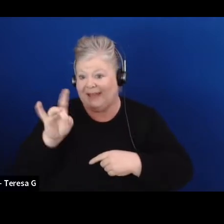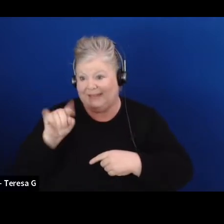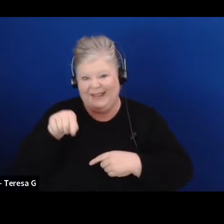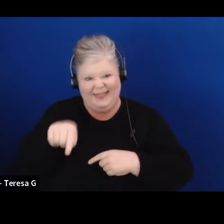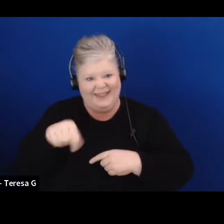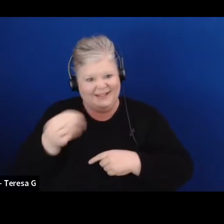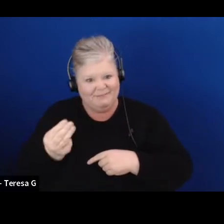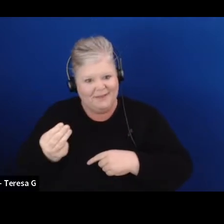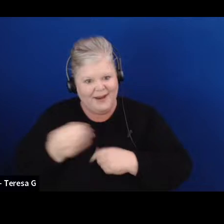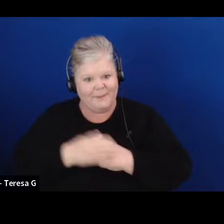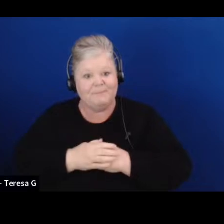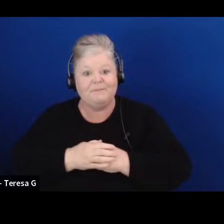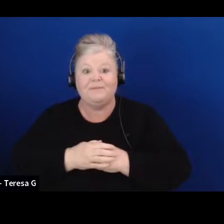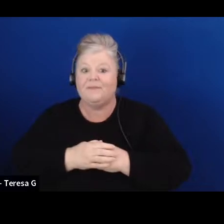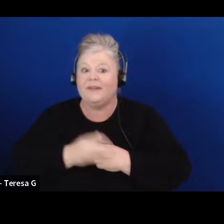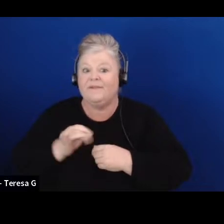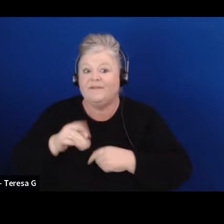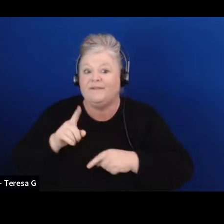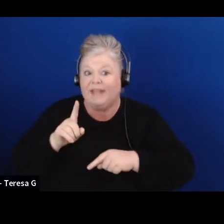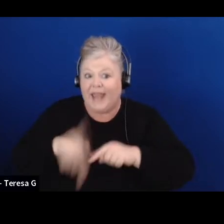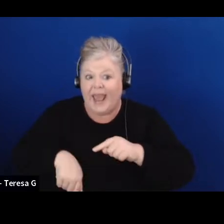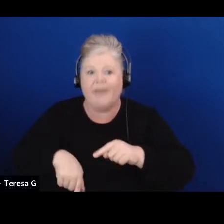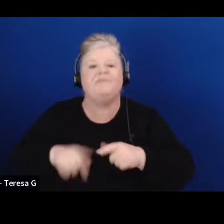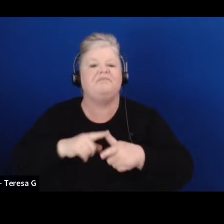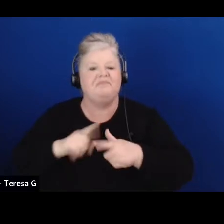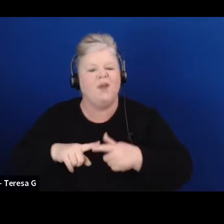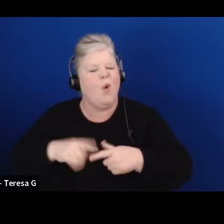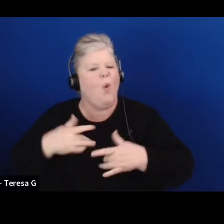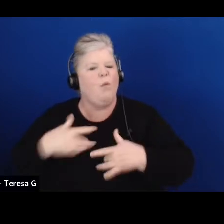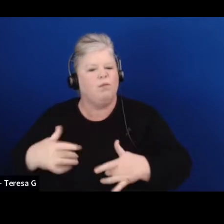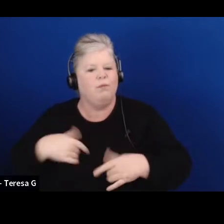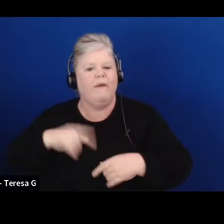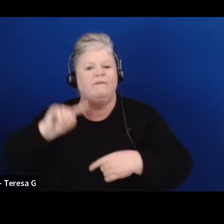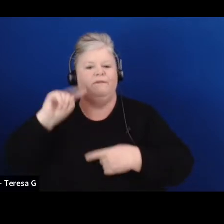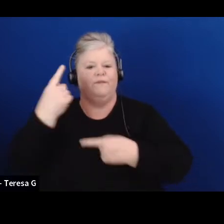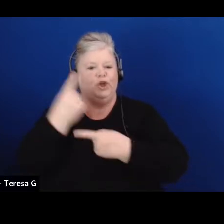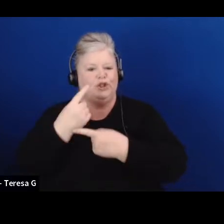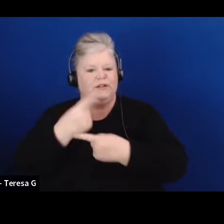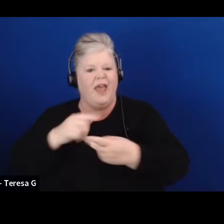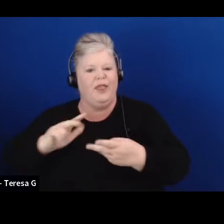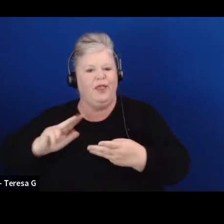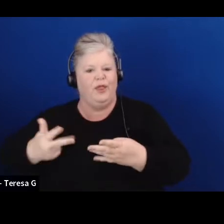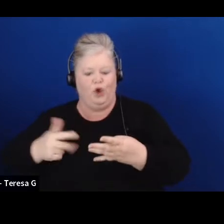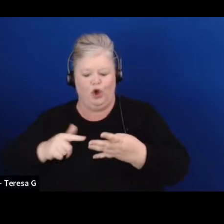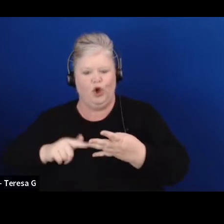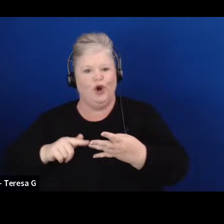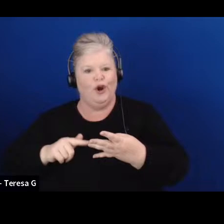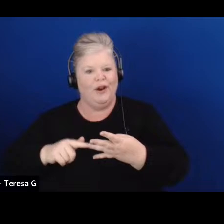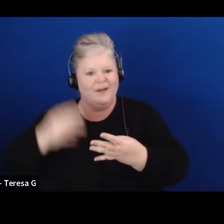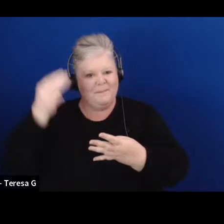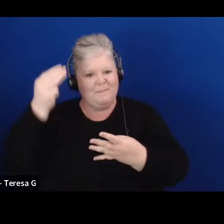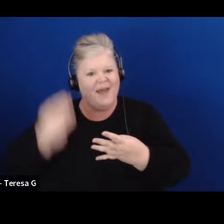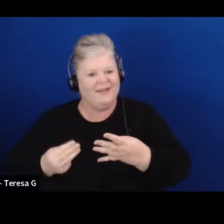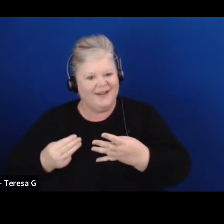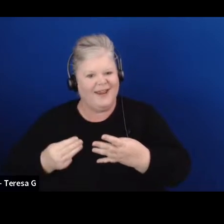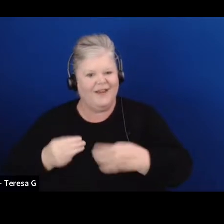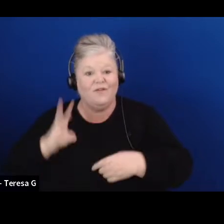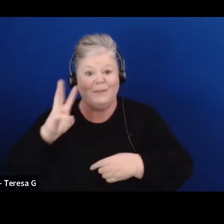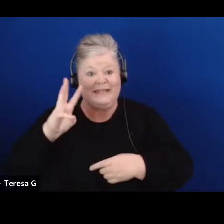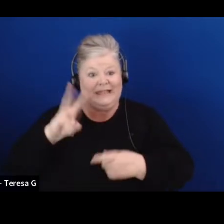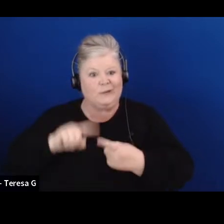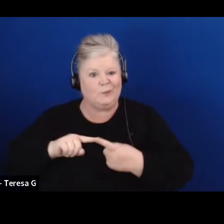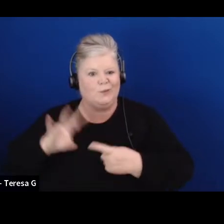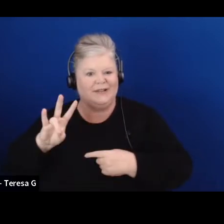If you can't attend that, we meet the first and third Monday of each month from 6 to 7:15. But this is going to be